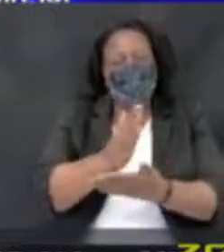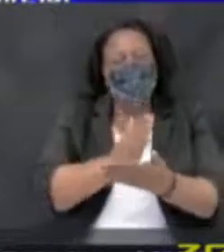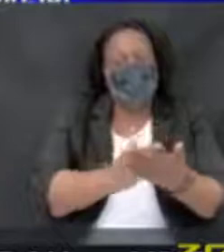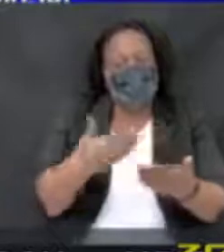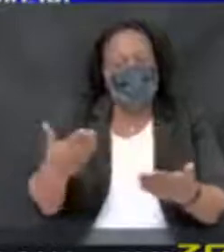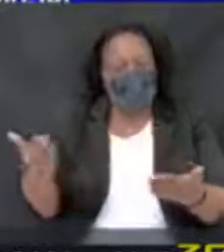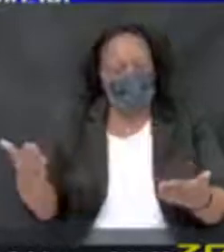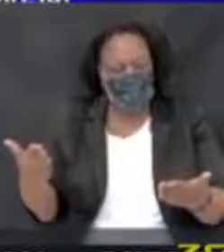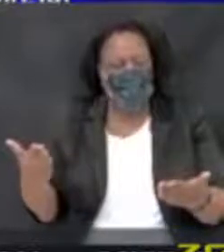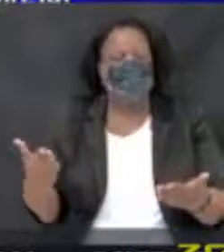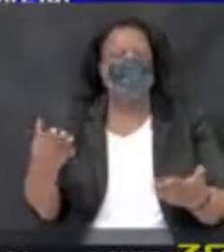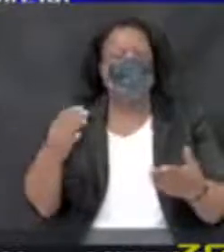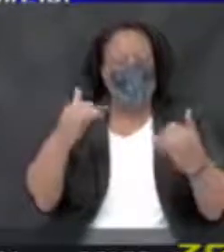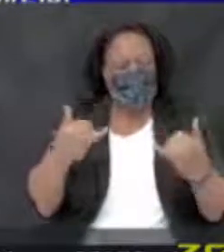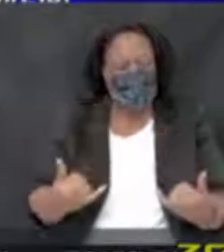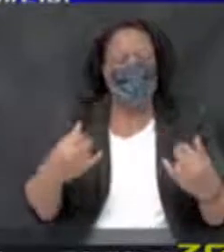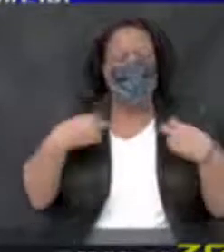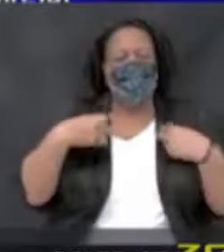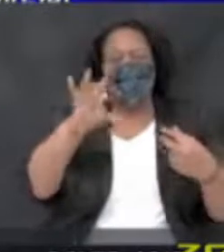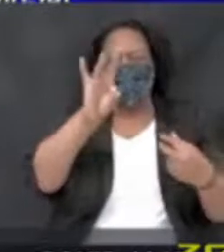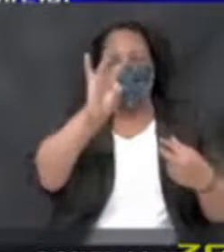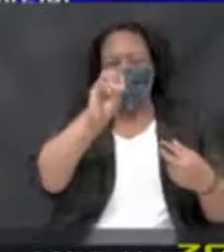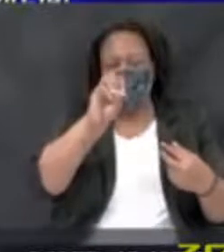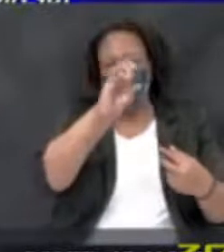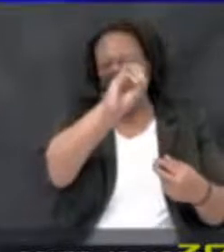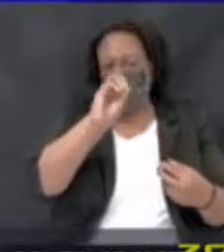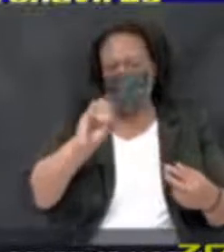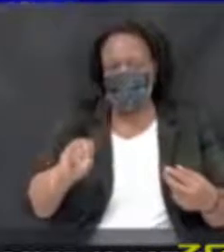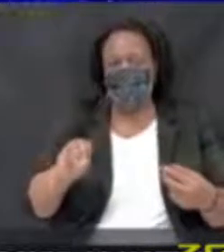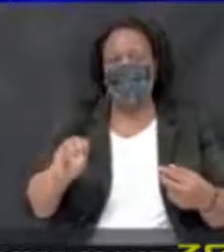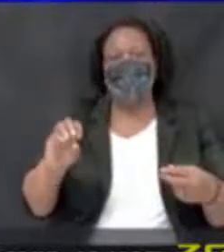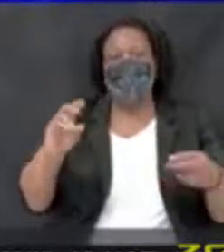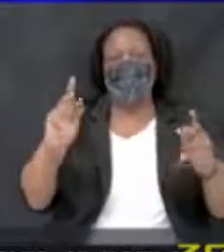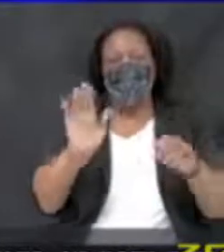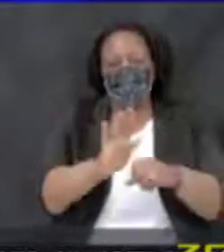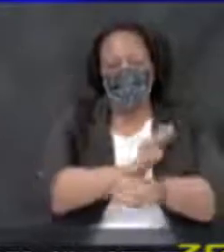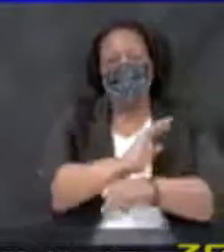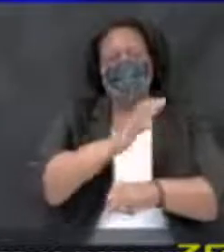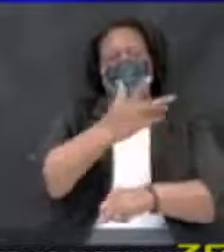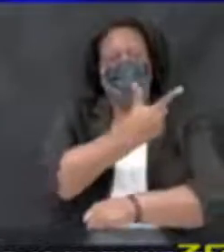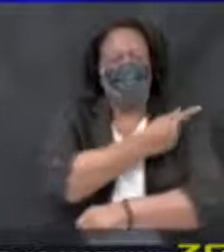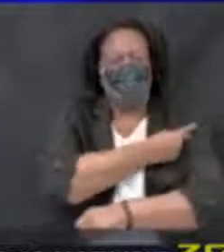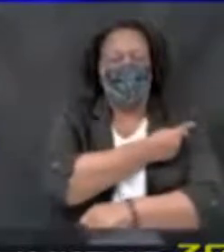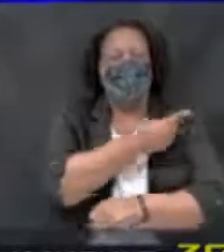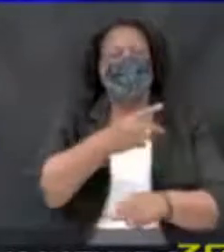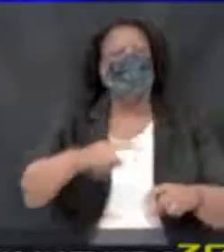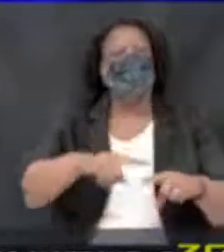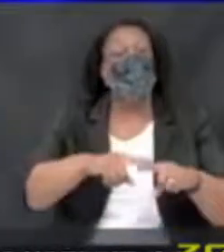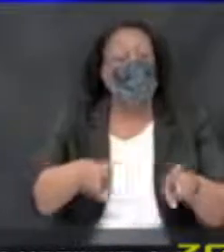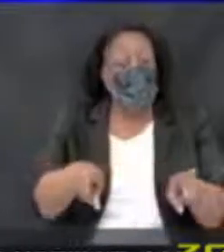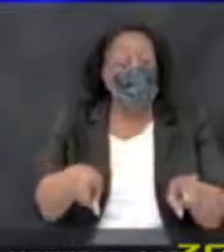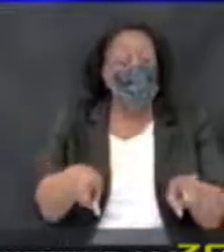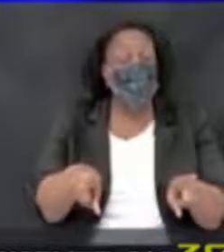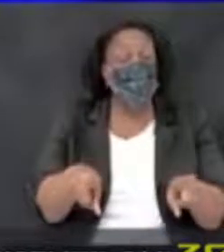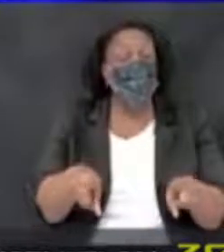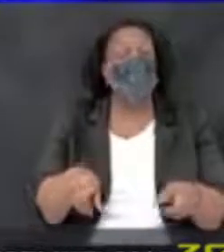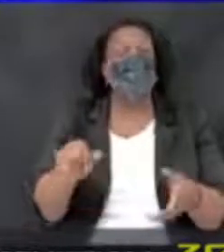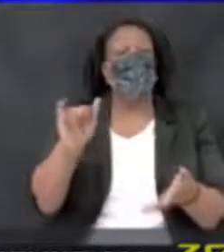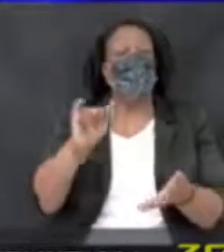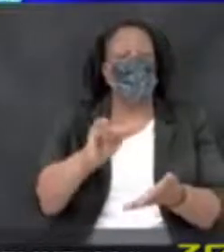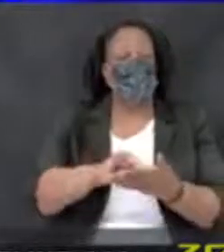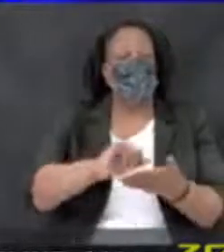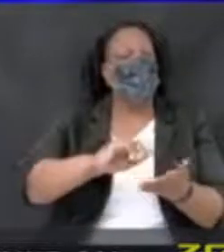80% vaccination threshold for adults as we continue to open our country to the world. This, of